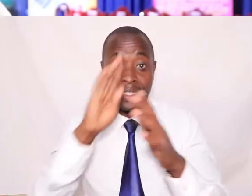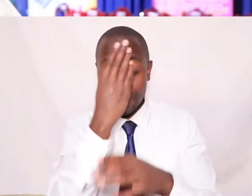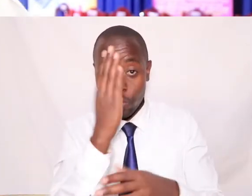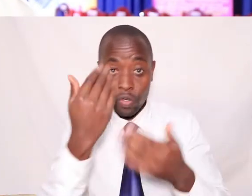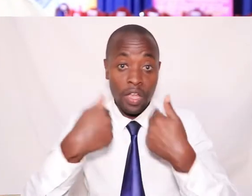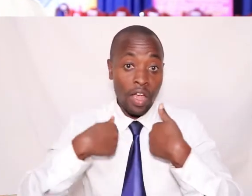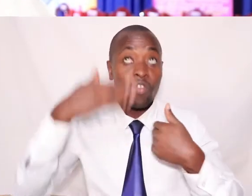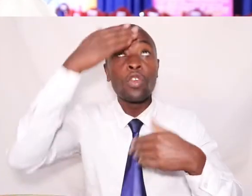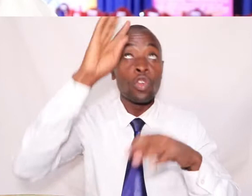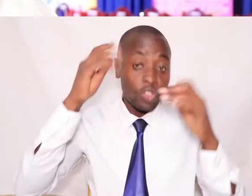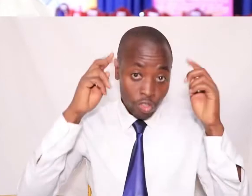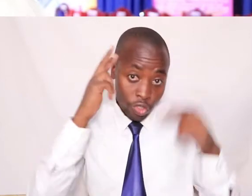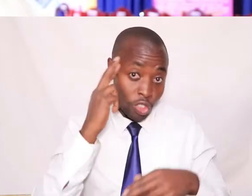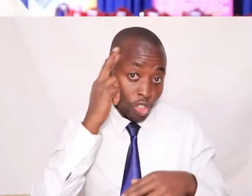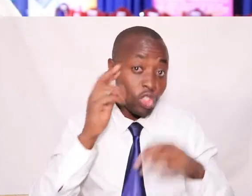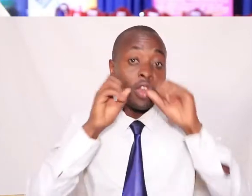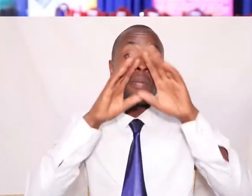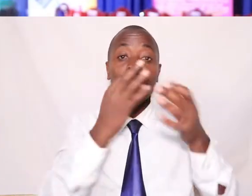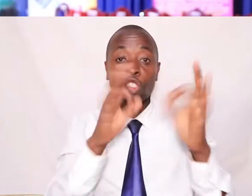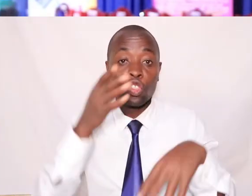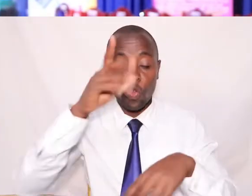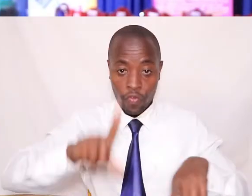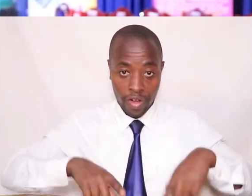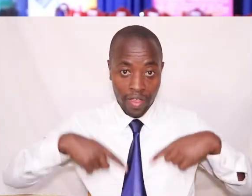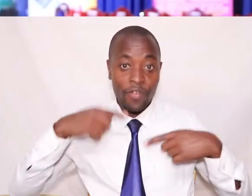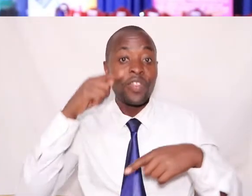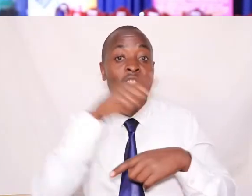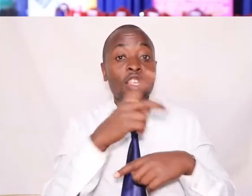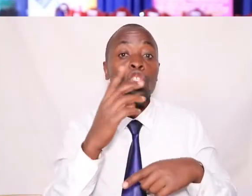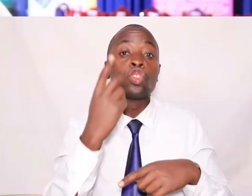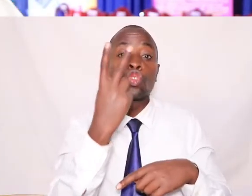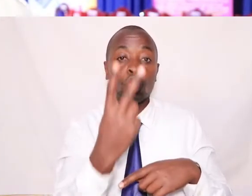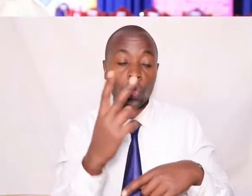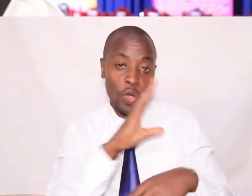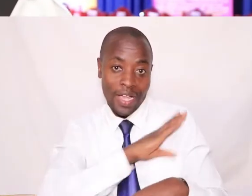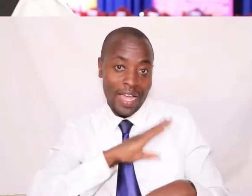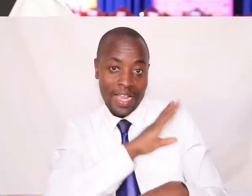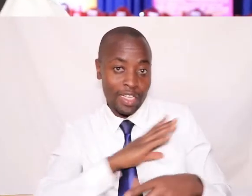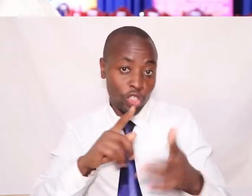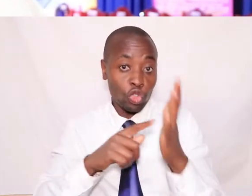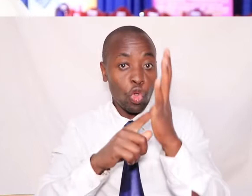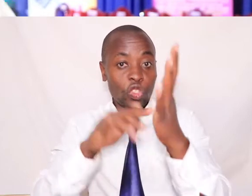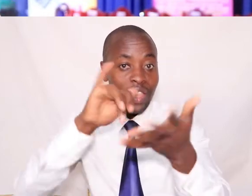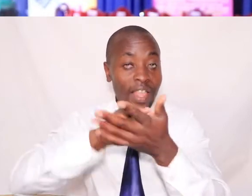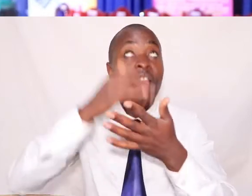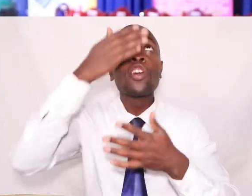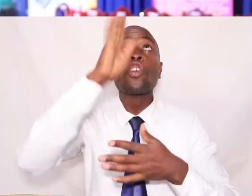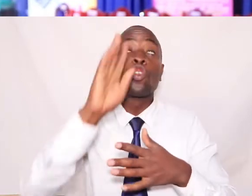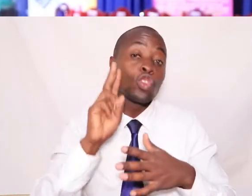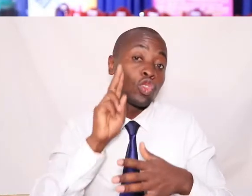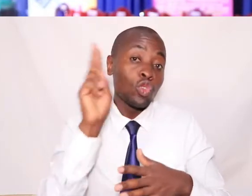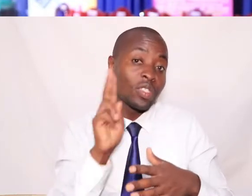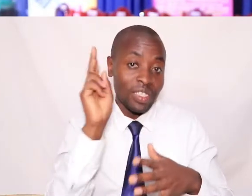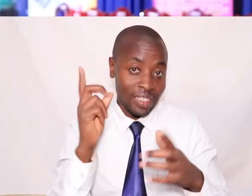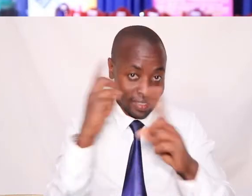God's intention and blessings of our lives. These two characters shows that God uses us